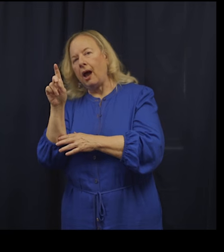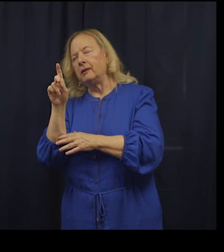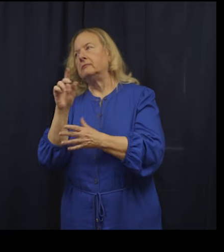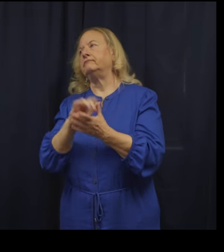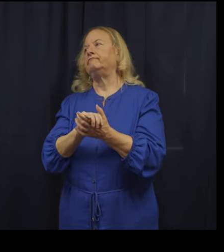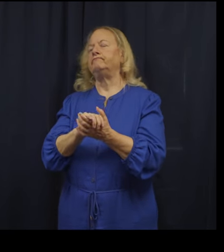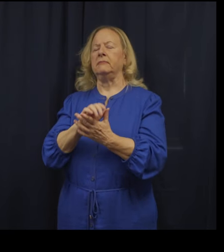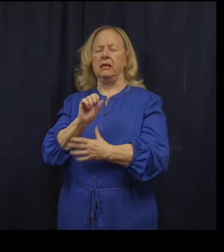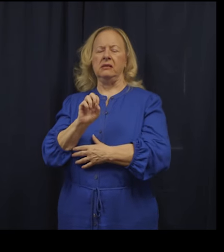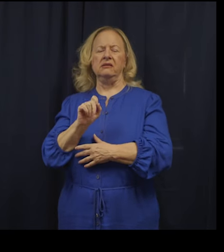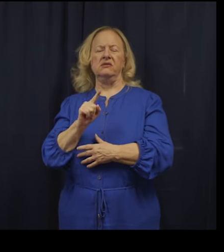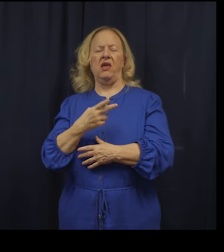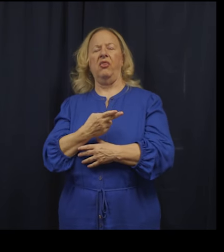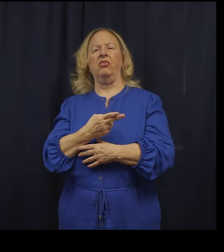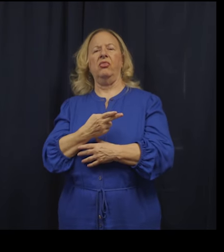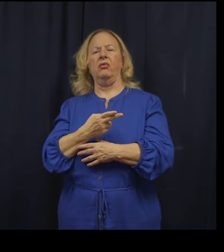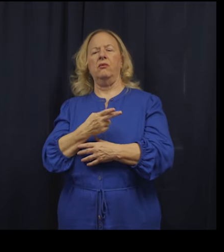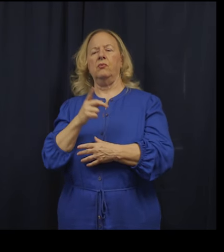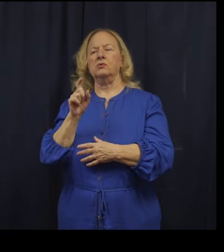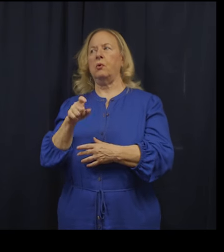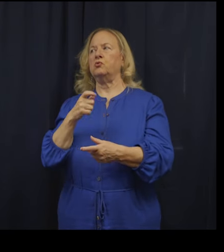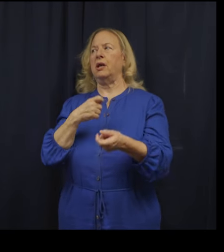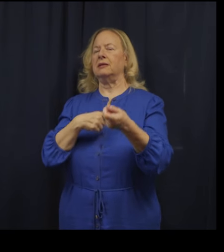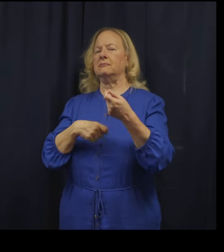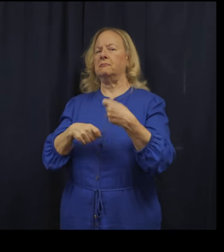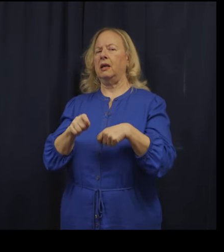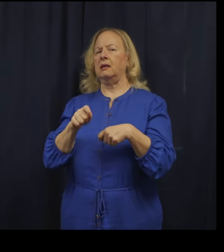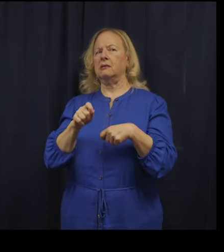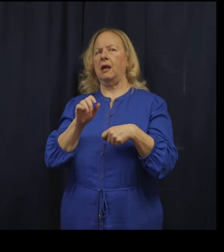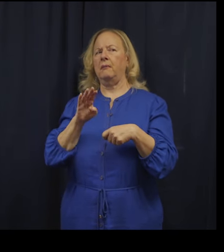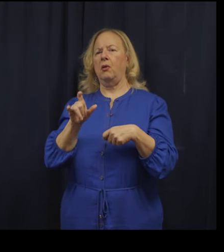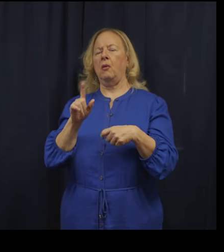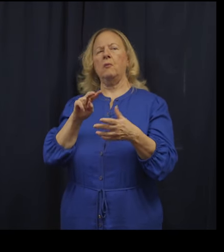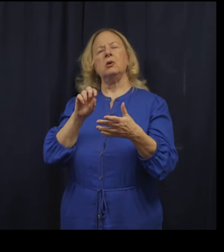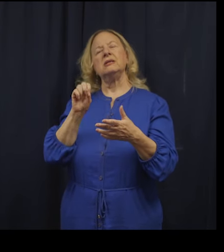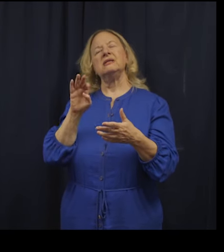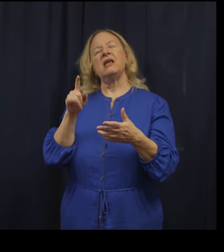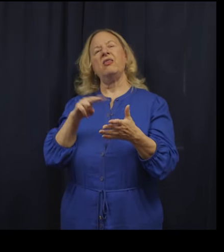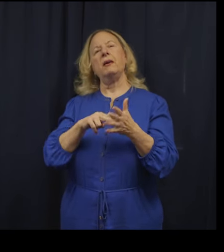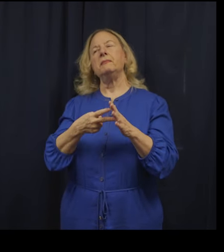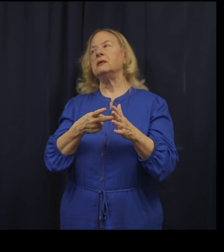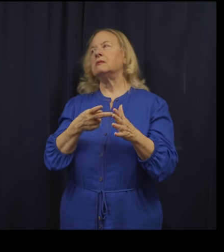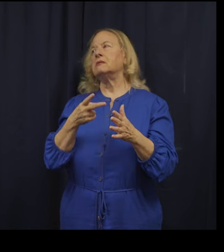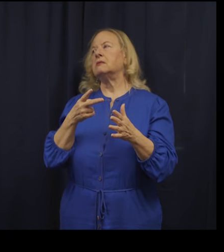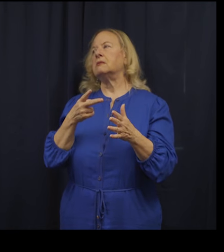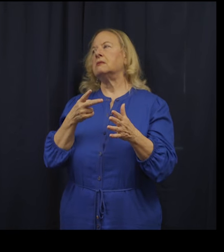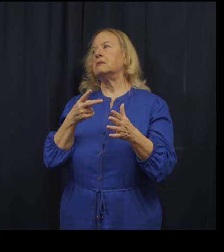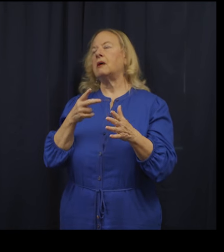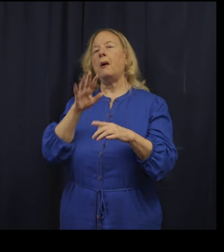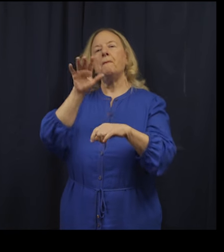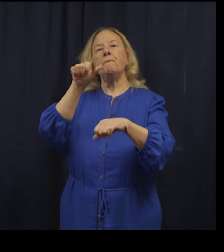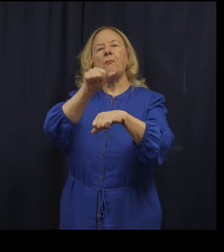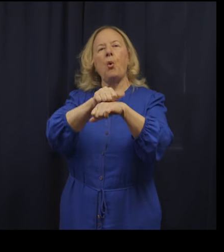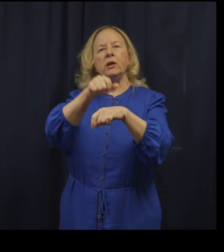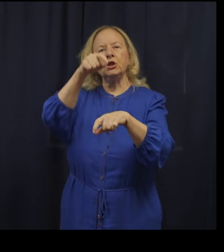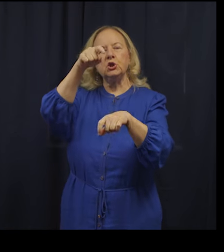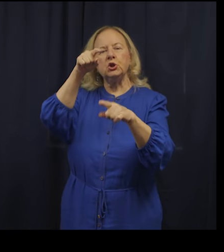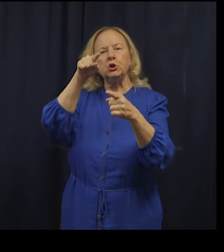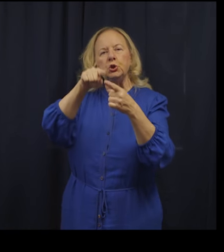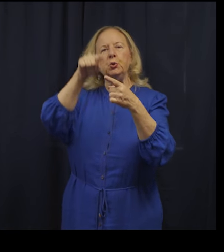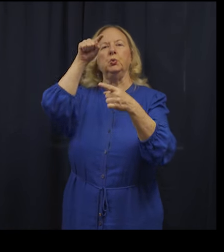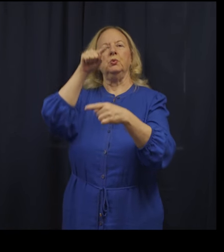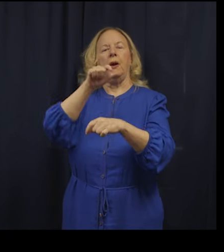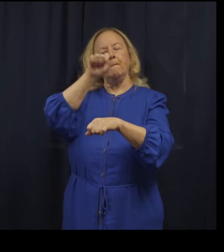now, Seth was appointed to take Abel's place. What does Seth's name mean? Oh, well, his name means to be appointed